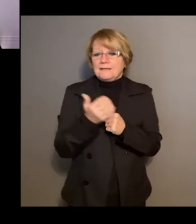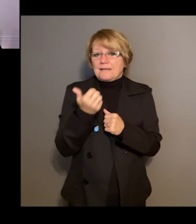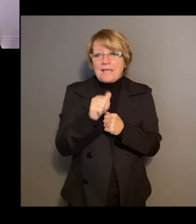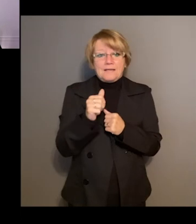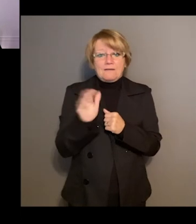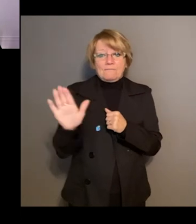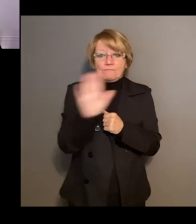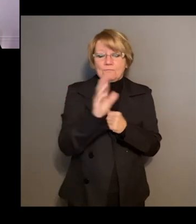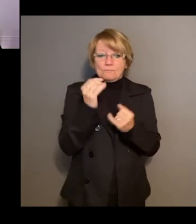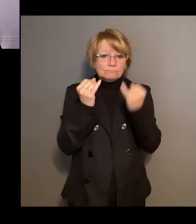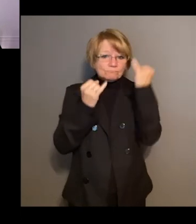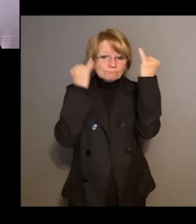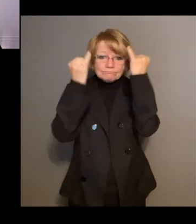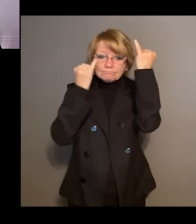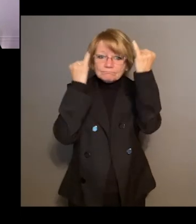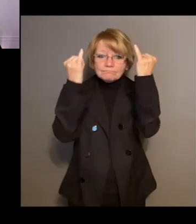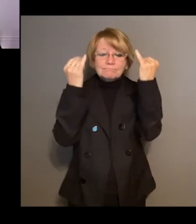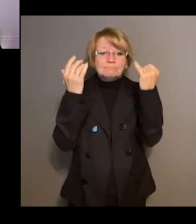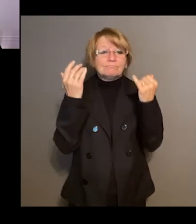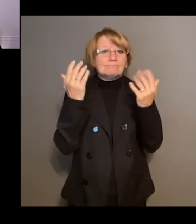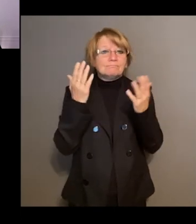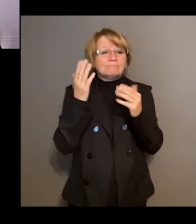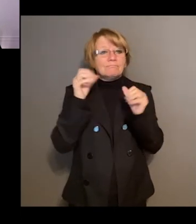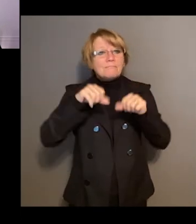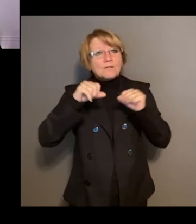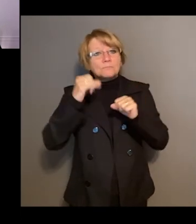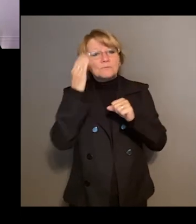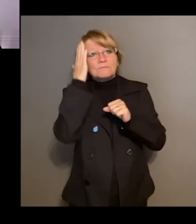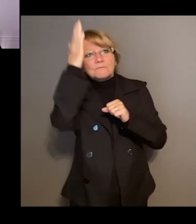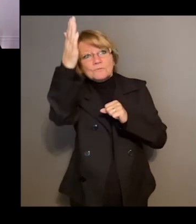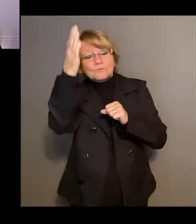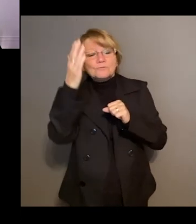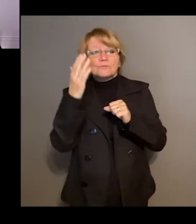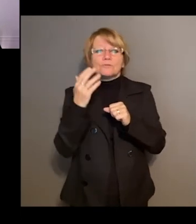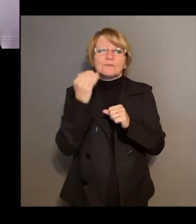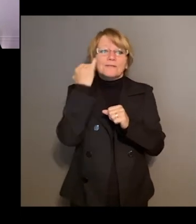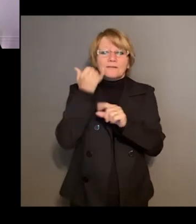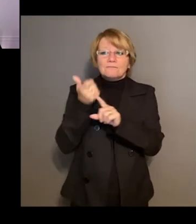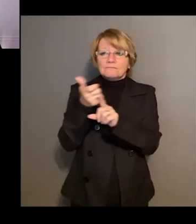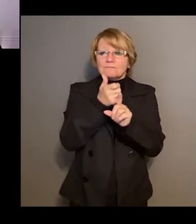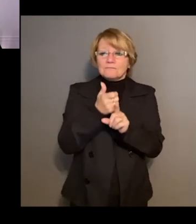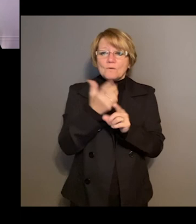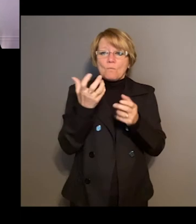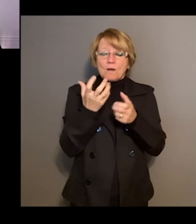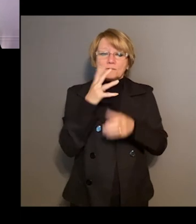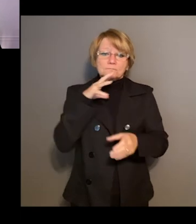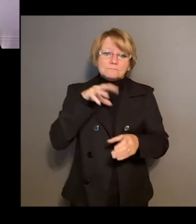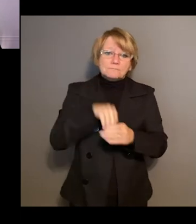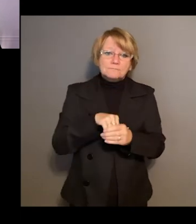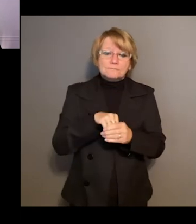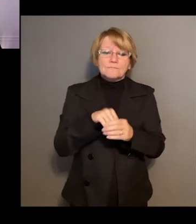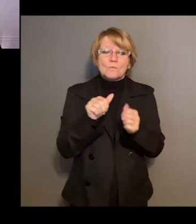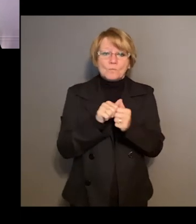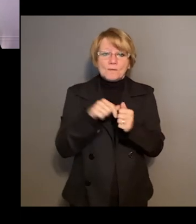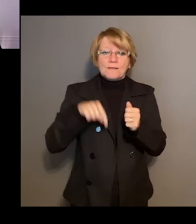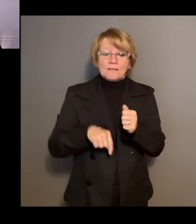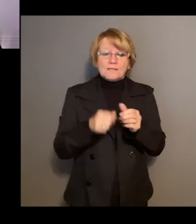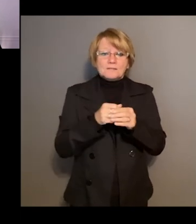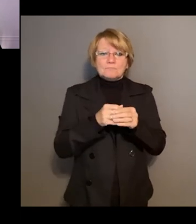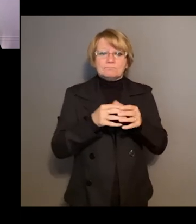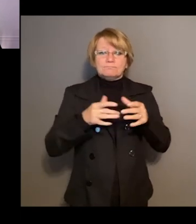important. Any ideas you have, or things that you, ideas for the future, or you want to be part of this